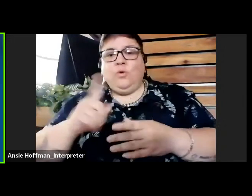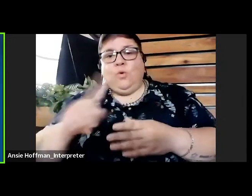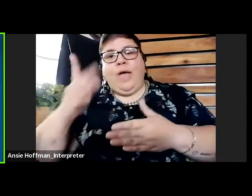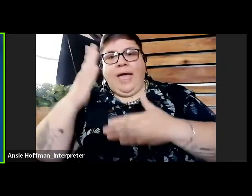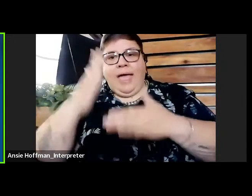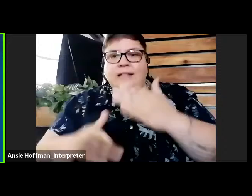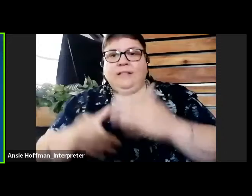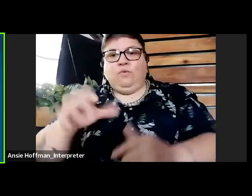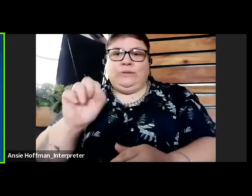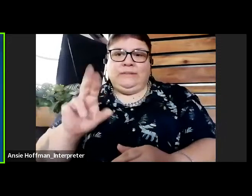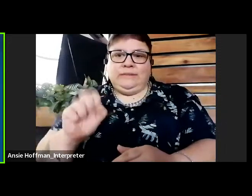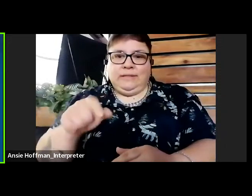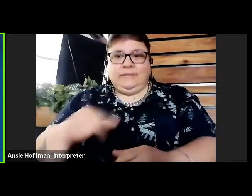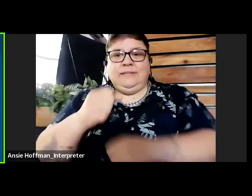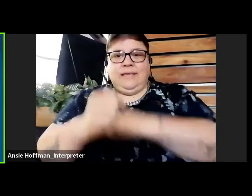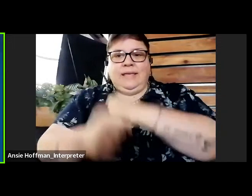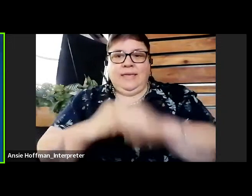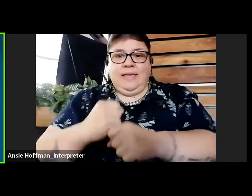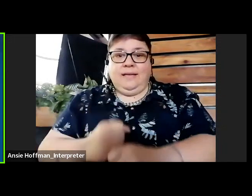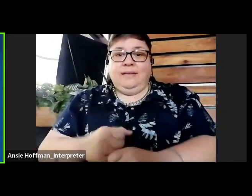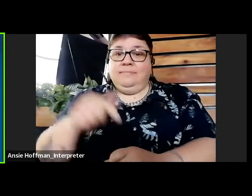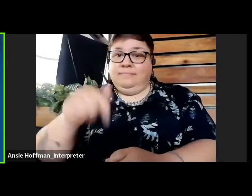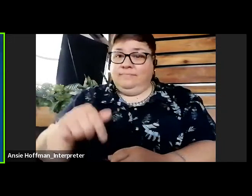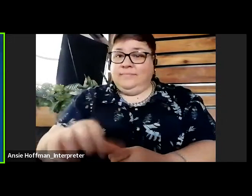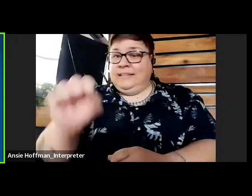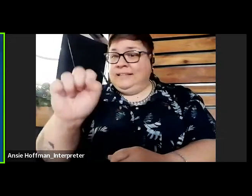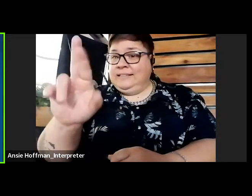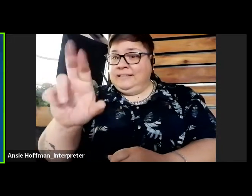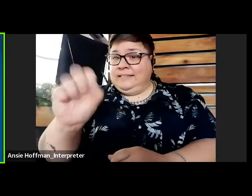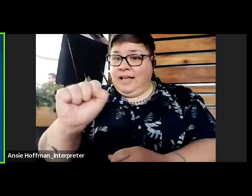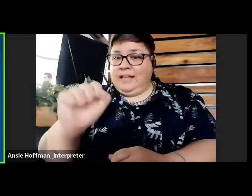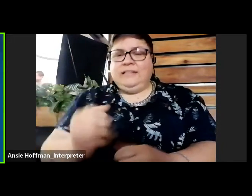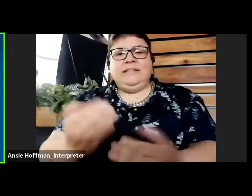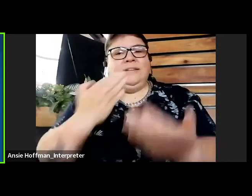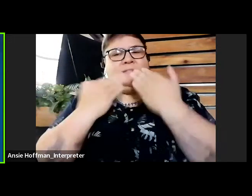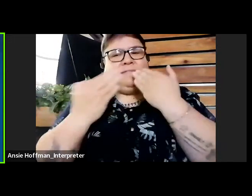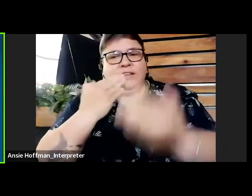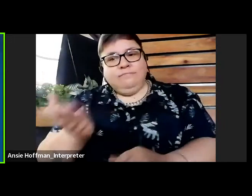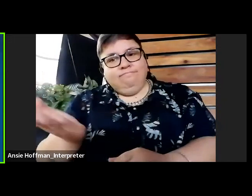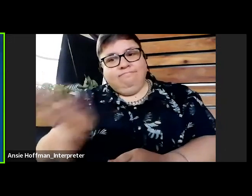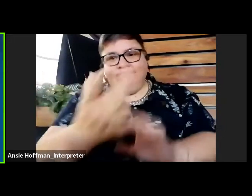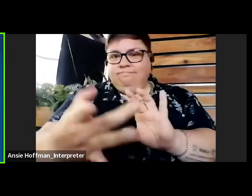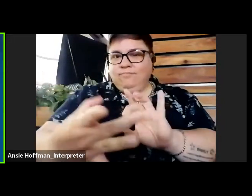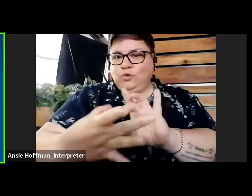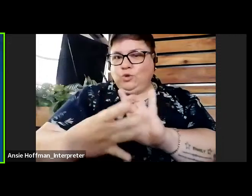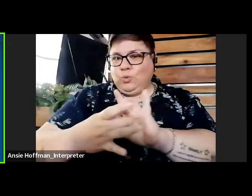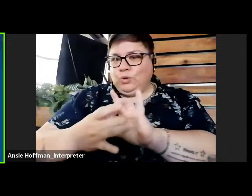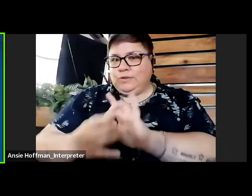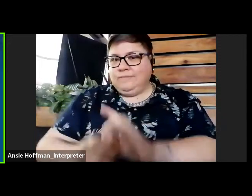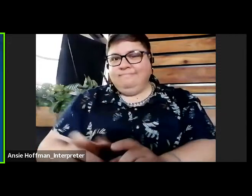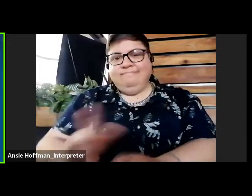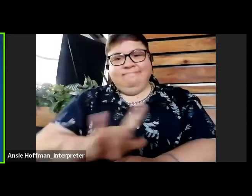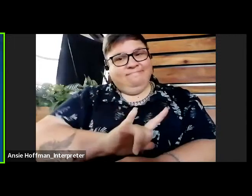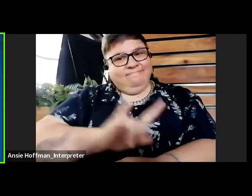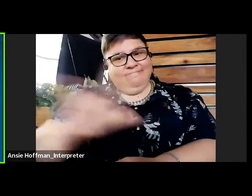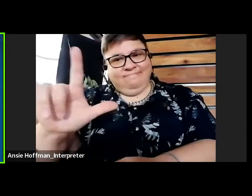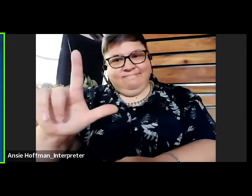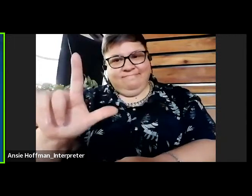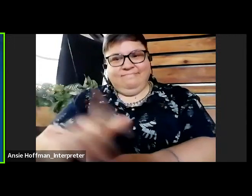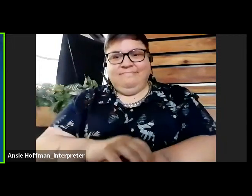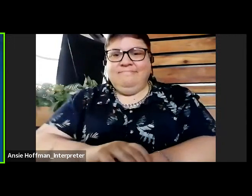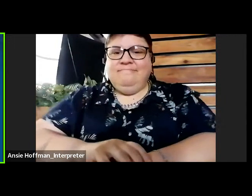year. Now, from us, the South African Revenue team, thank you so much for joining us. Salani kahle, hambani